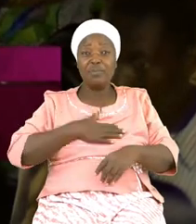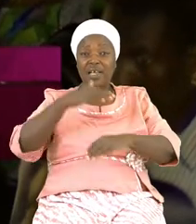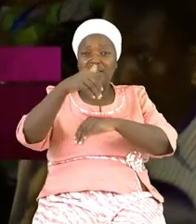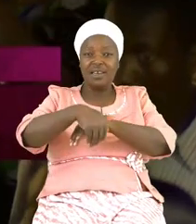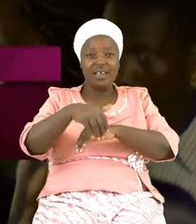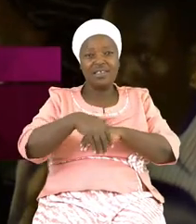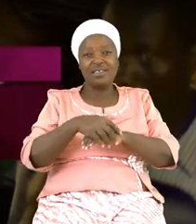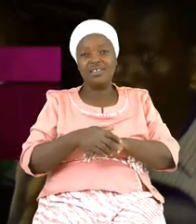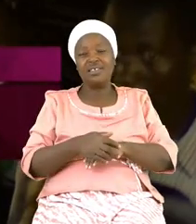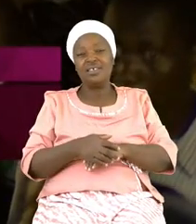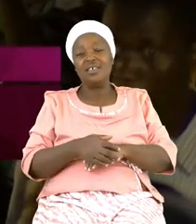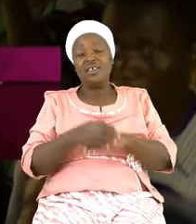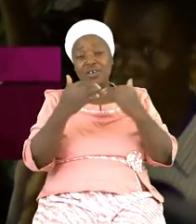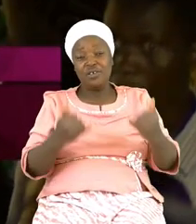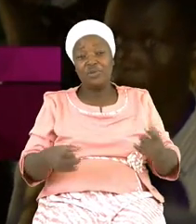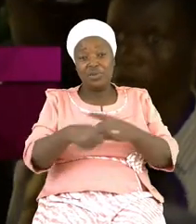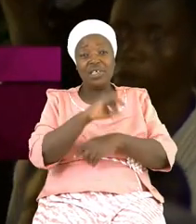Today is my day.